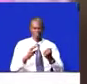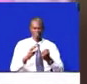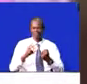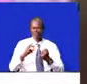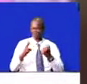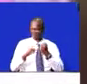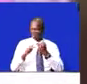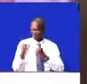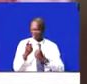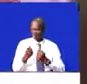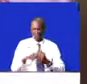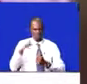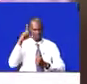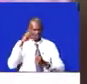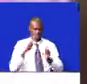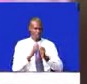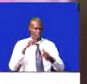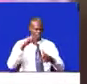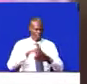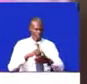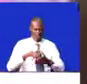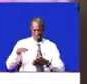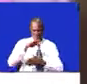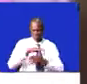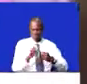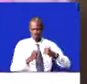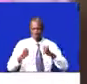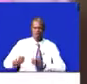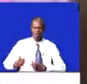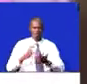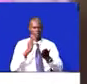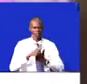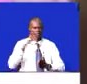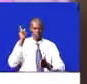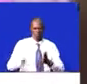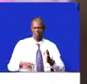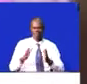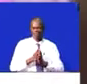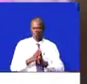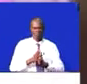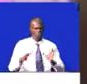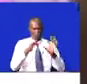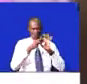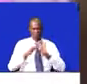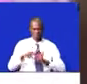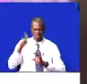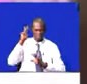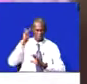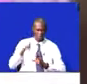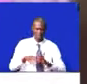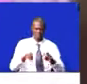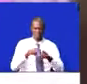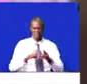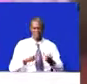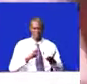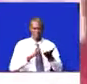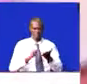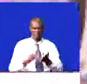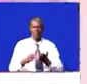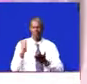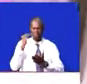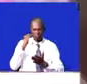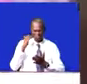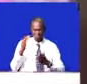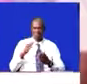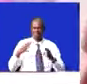be sleeping within the precincts of Homabay. And I was telling how we can combine with Kisi, we can combine with Migori and Siaya, so people